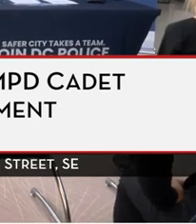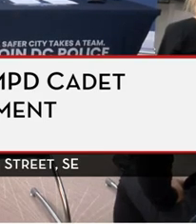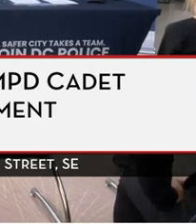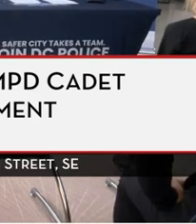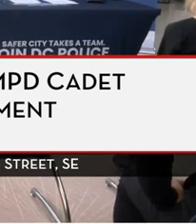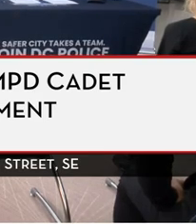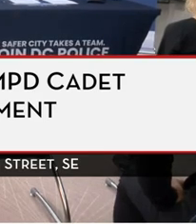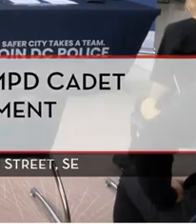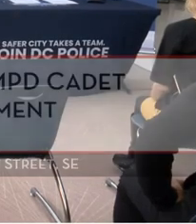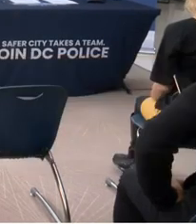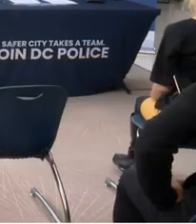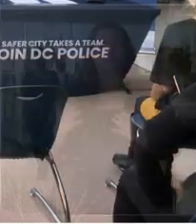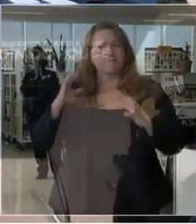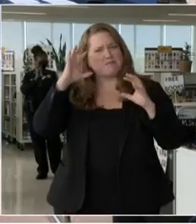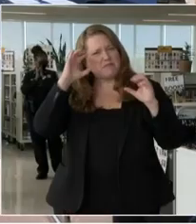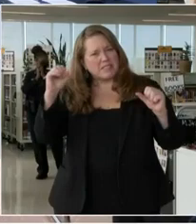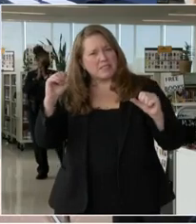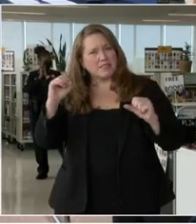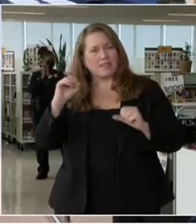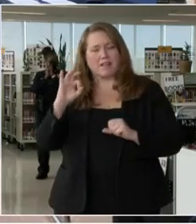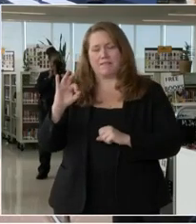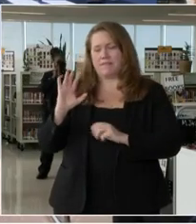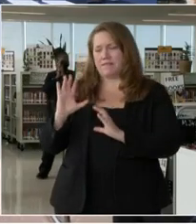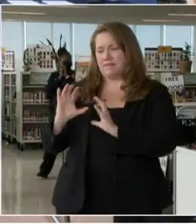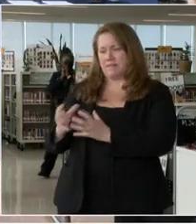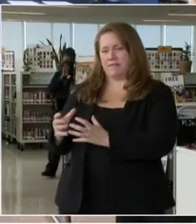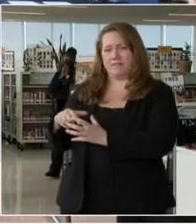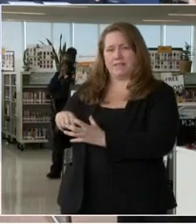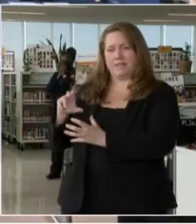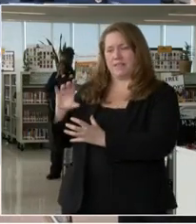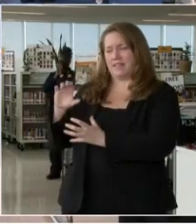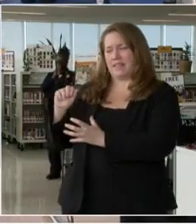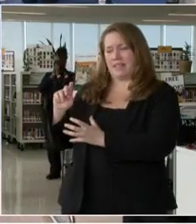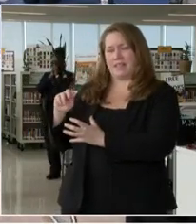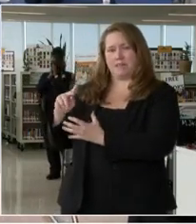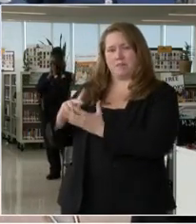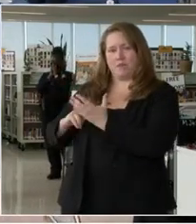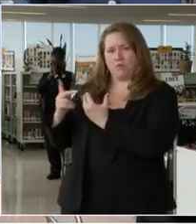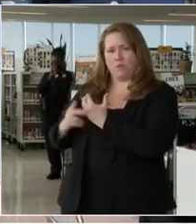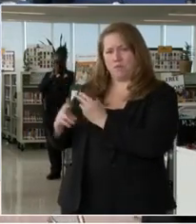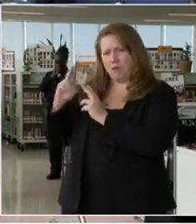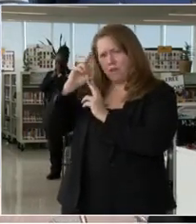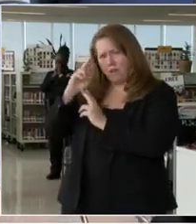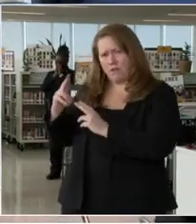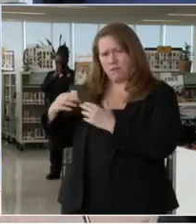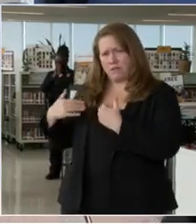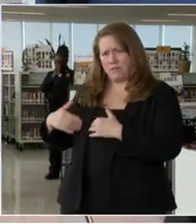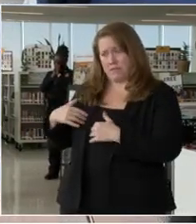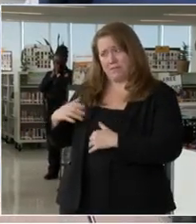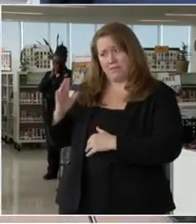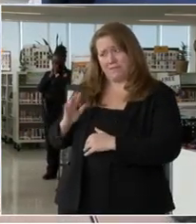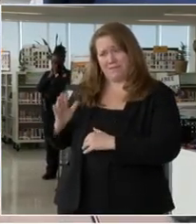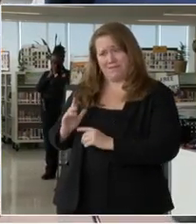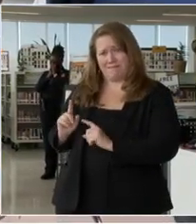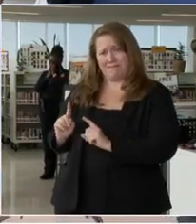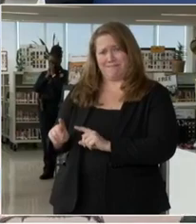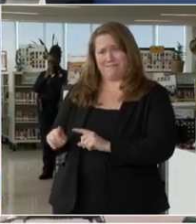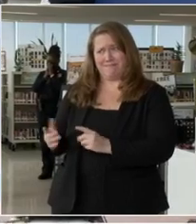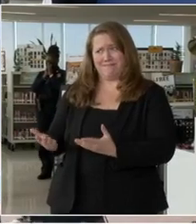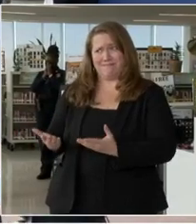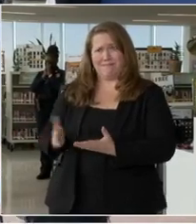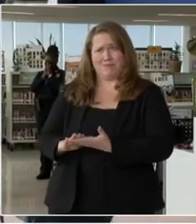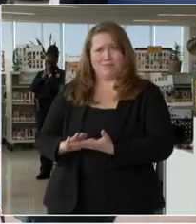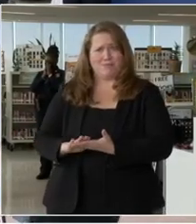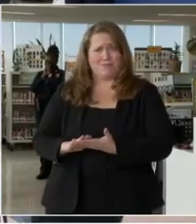MPD's Cadet Corps program. I'm honored to be back at my old school, Baloo Senior High School, joined by my fellow